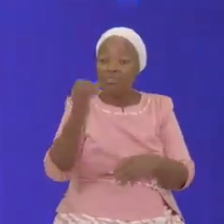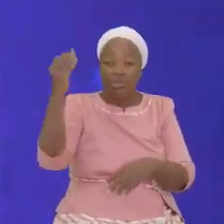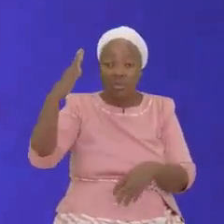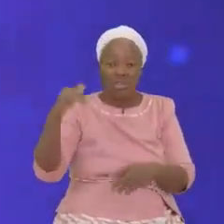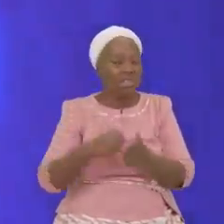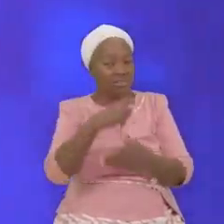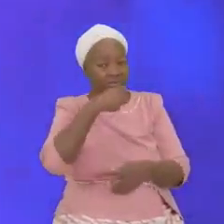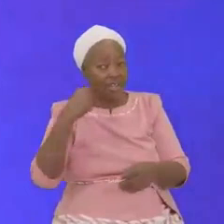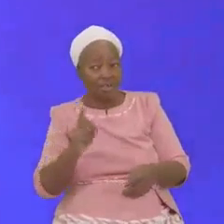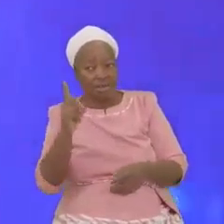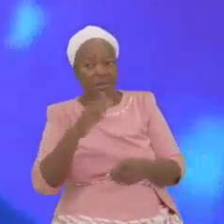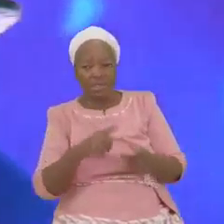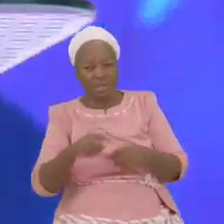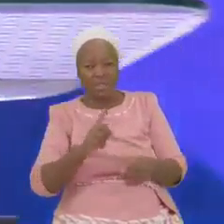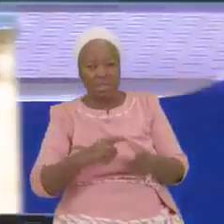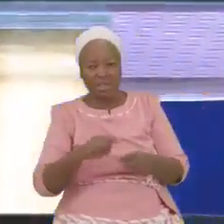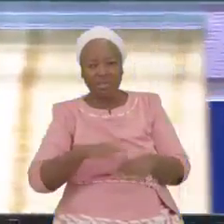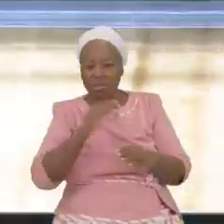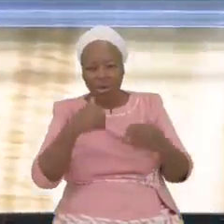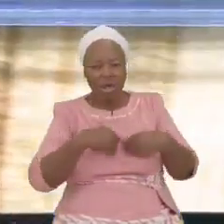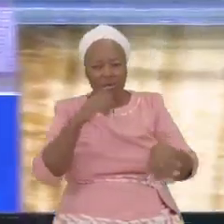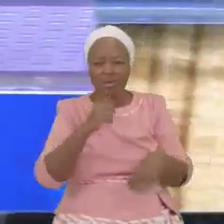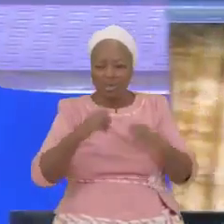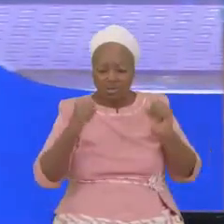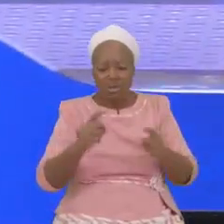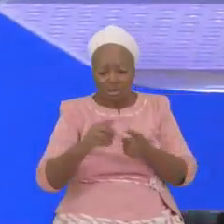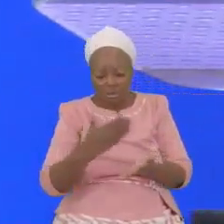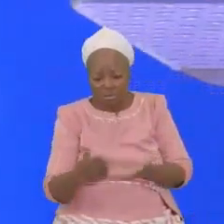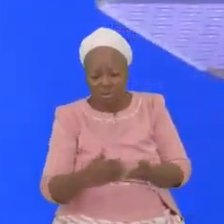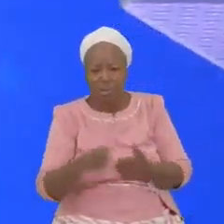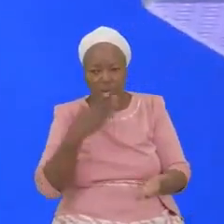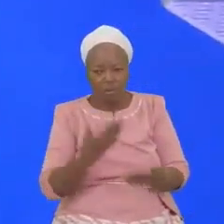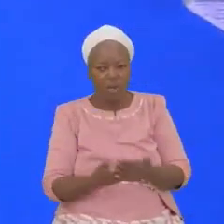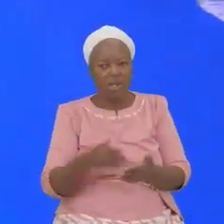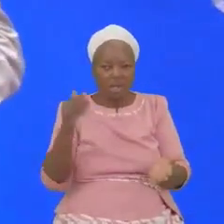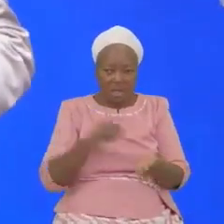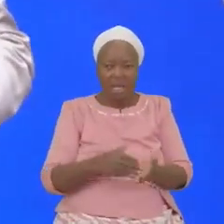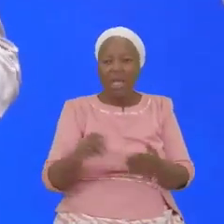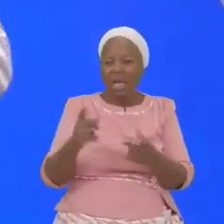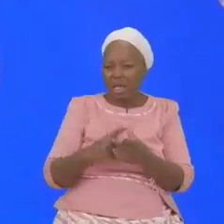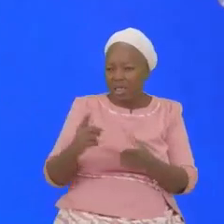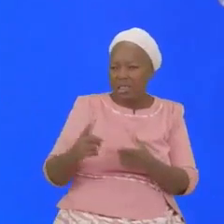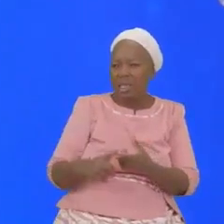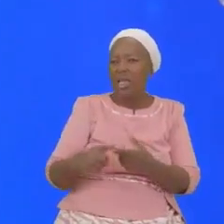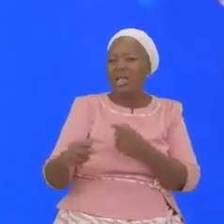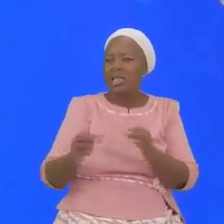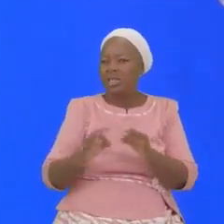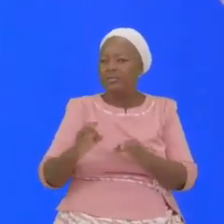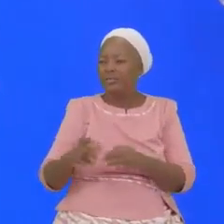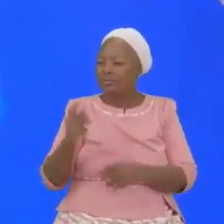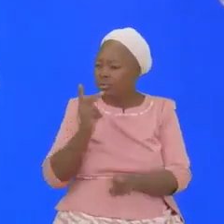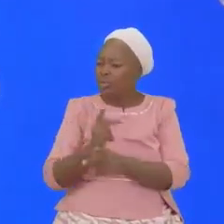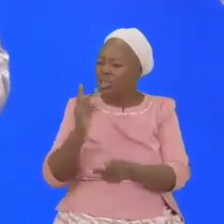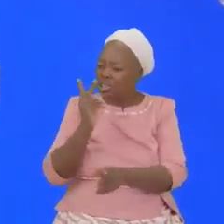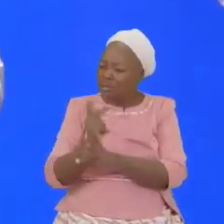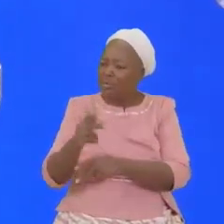life, if you're always out, always out, always out, and if you're always with them outside, your spiritual